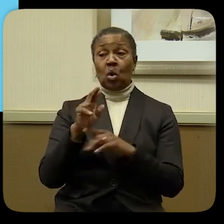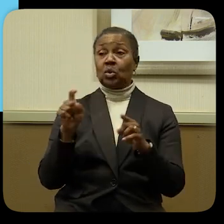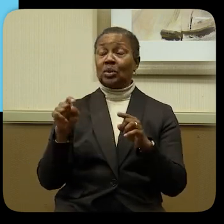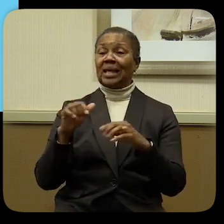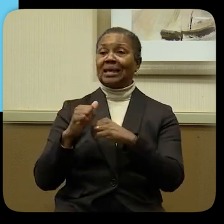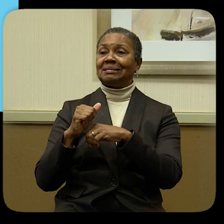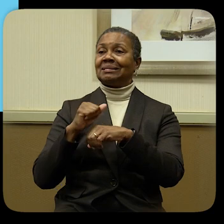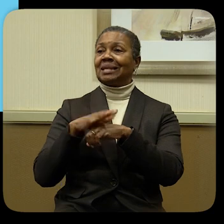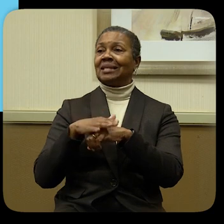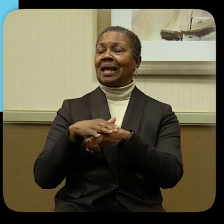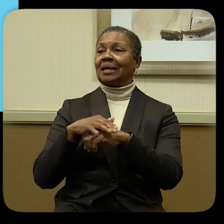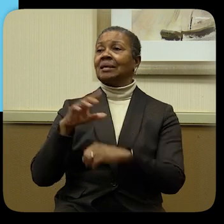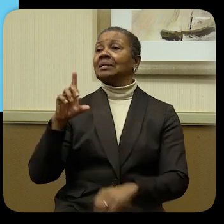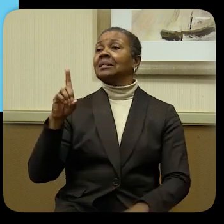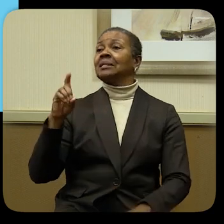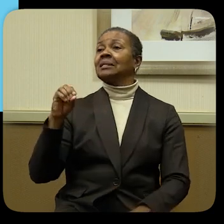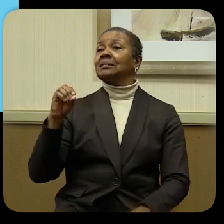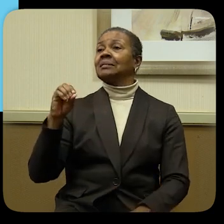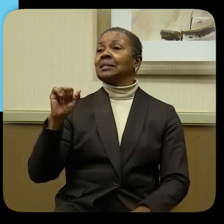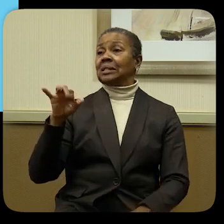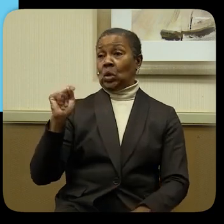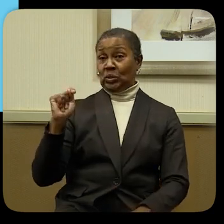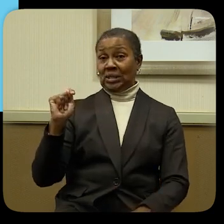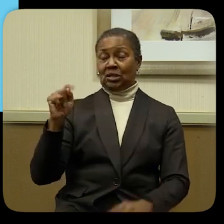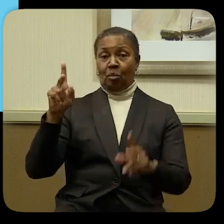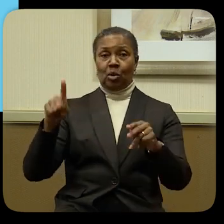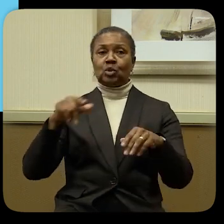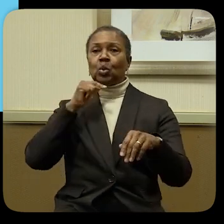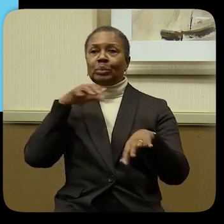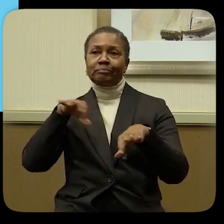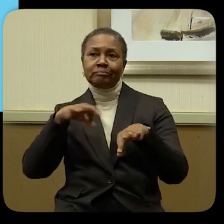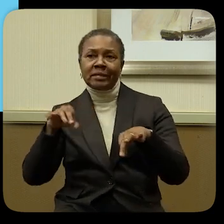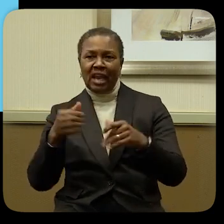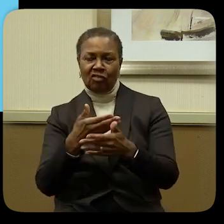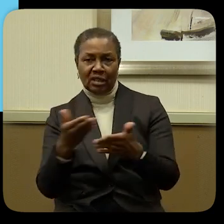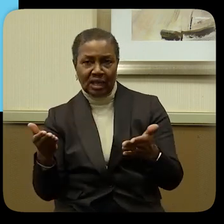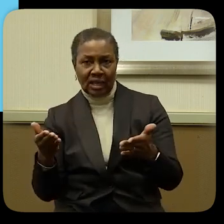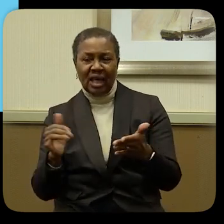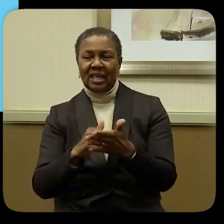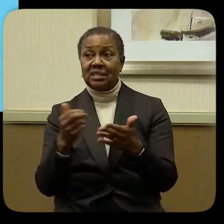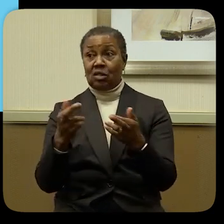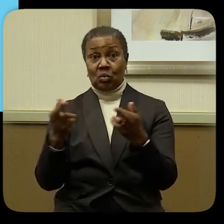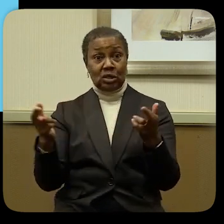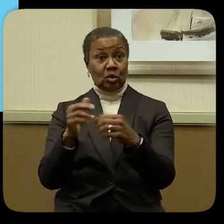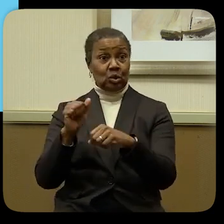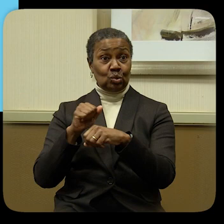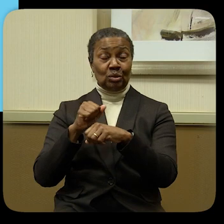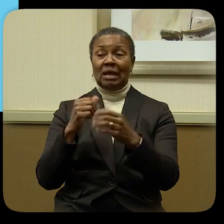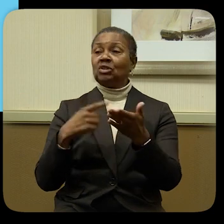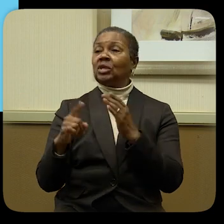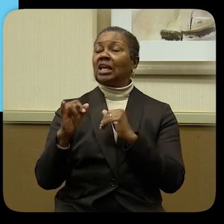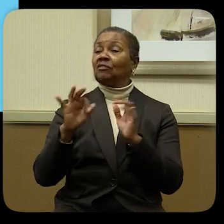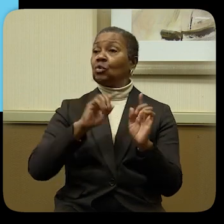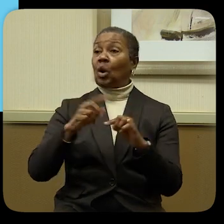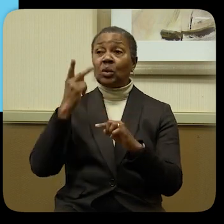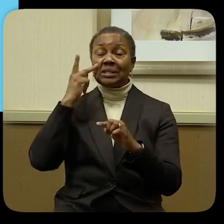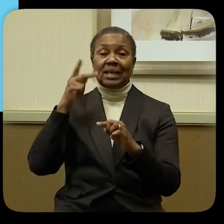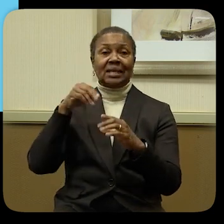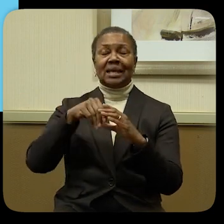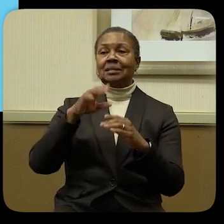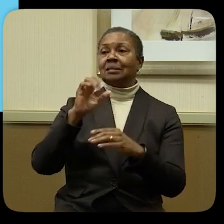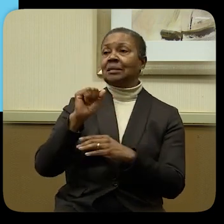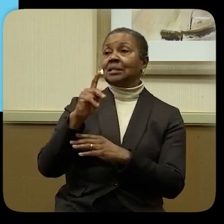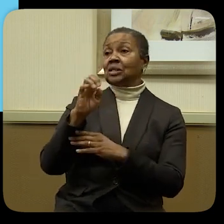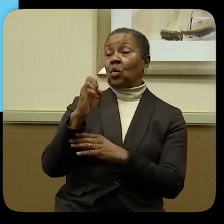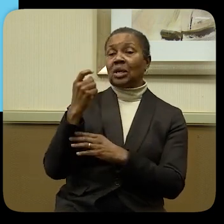can send like a docent virtually. So this could also be another resource to check out, whether you go and see this in